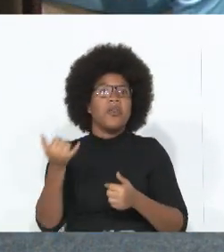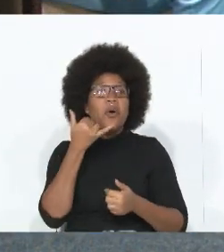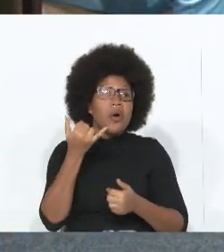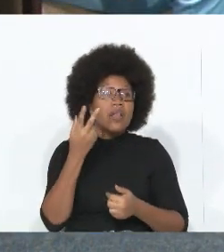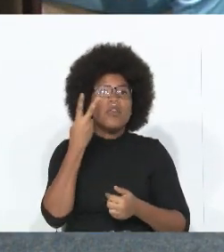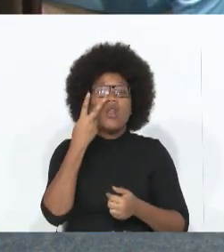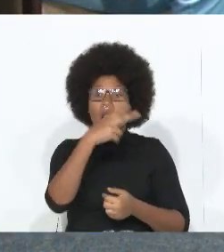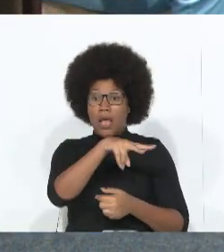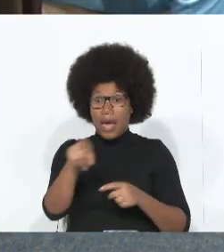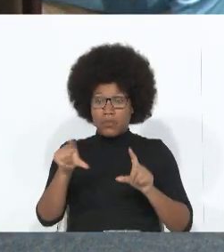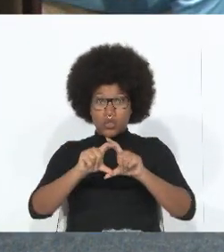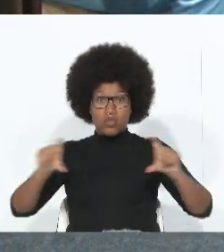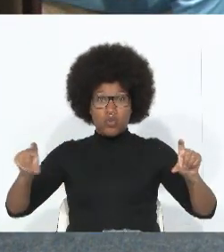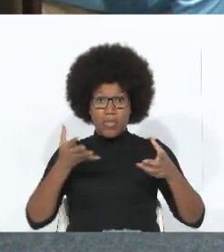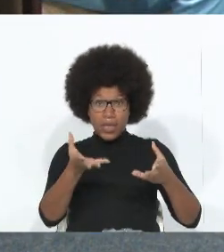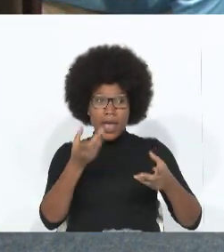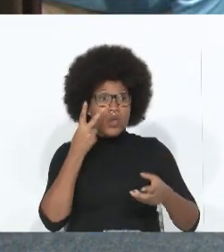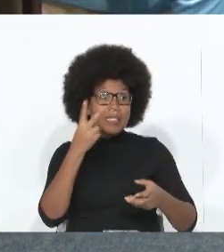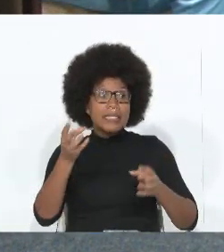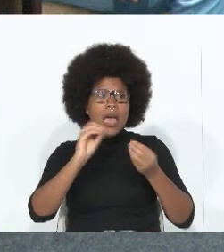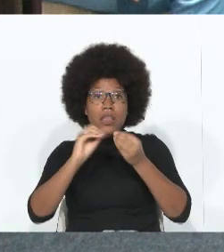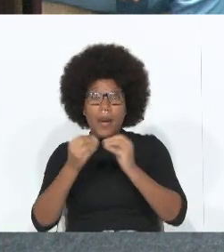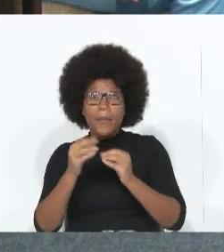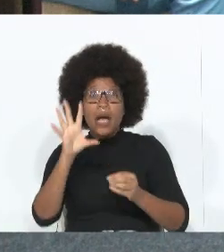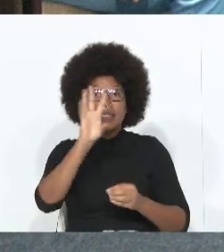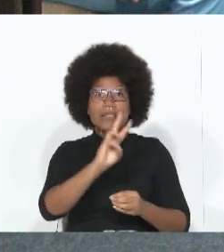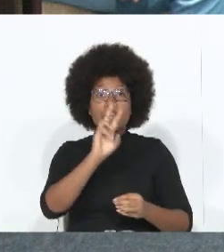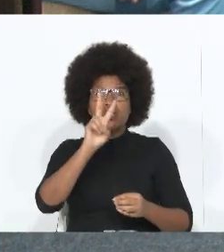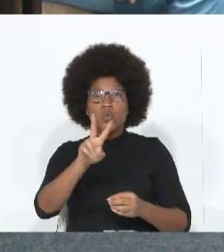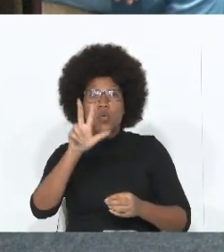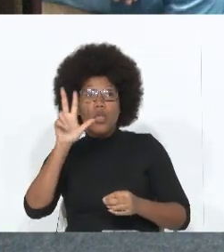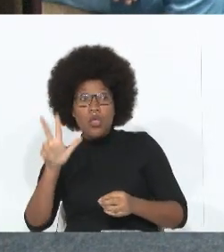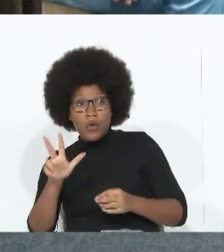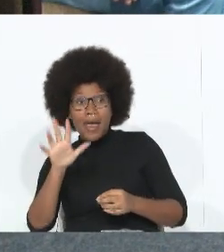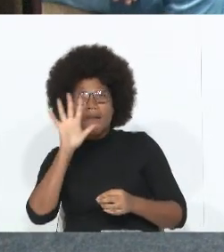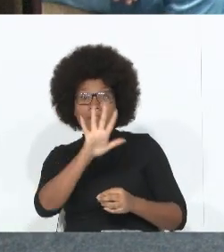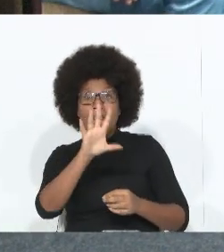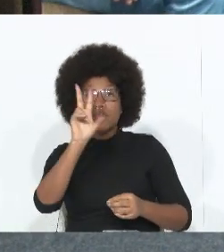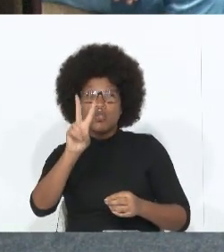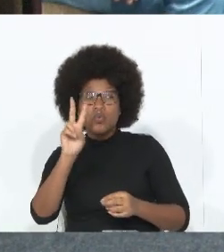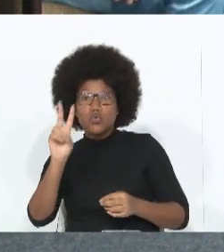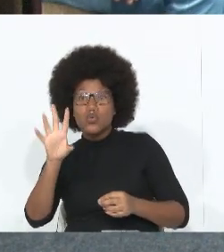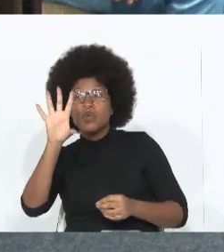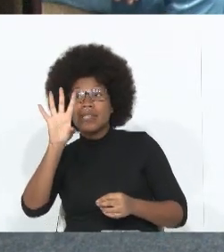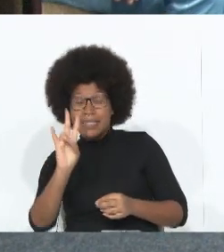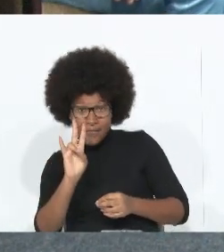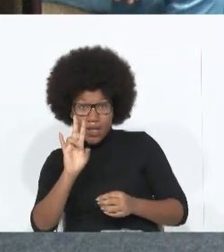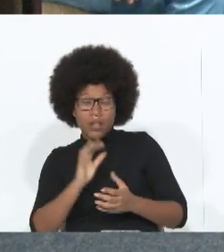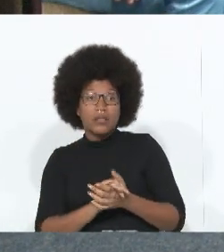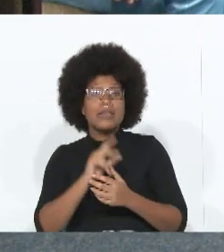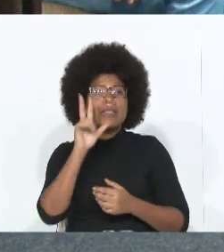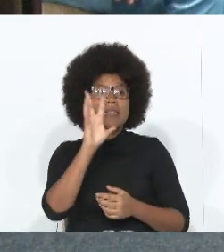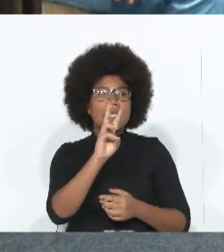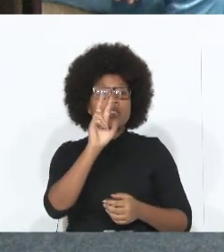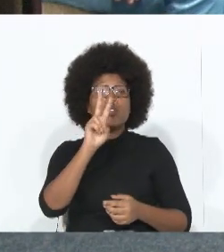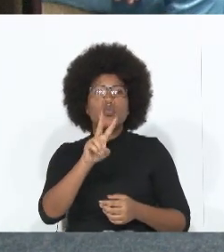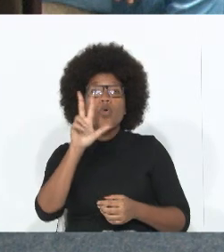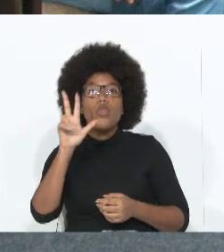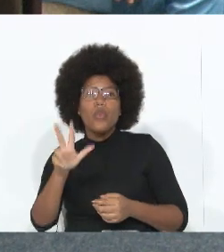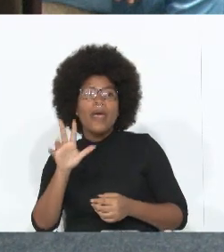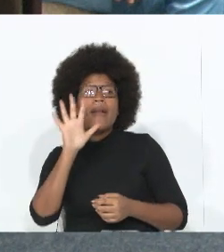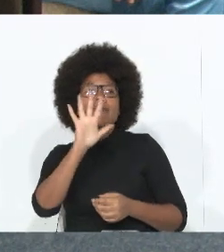but when we go, it's like we're still going to ask for money from the advertising budget or the marketing budget, but